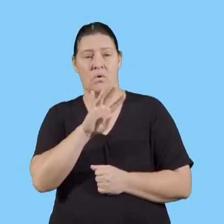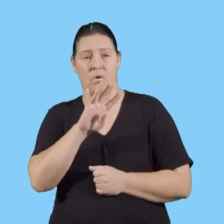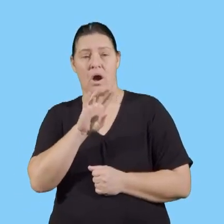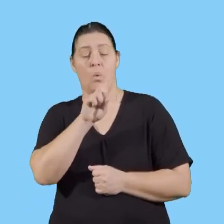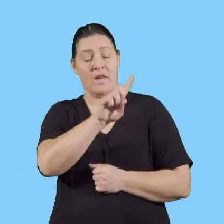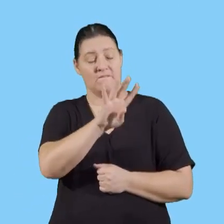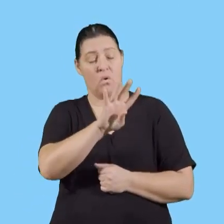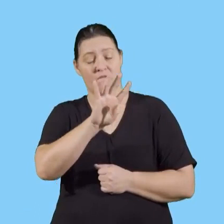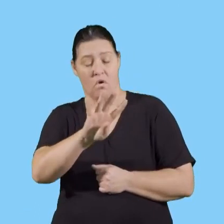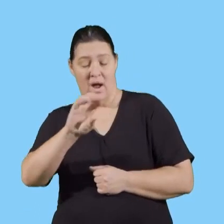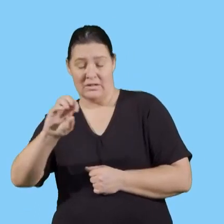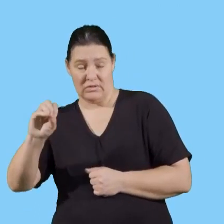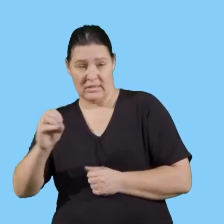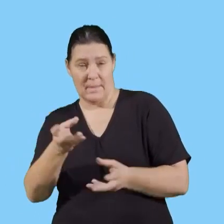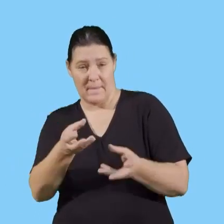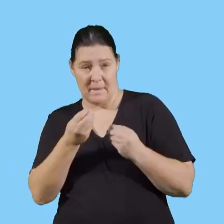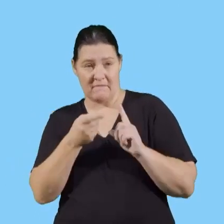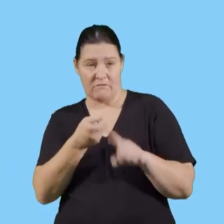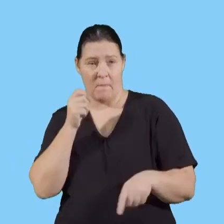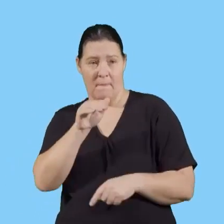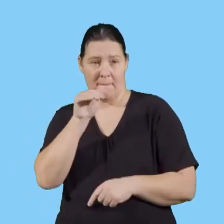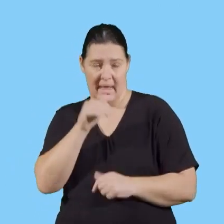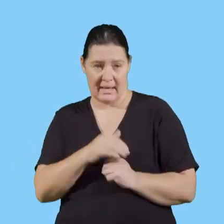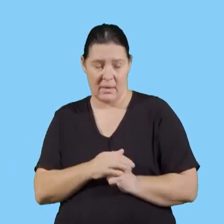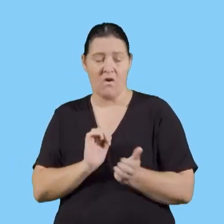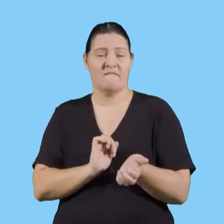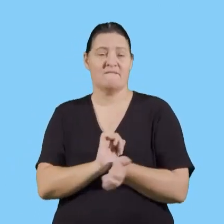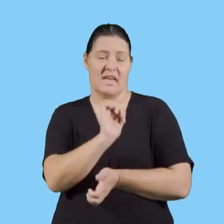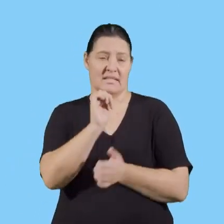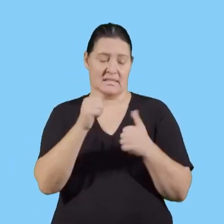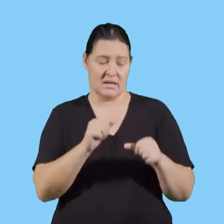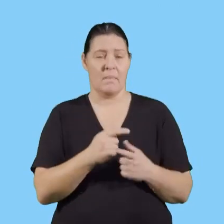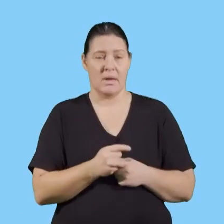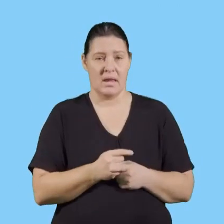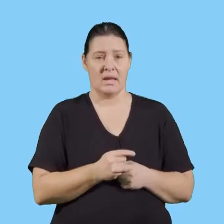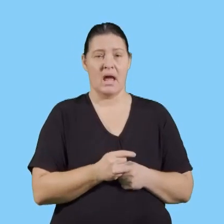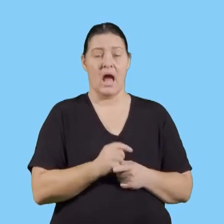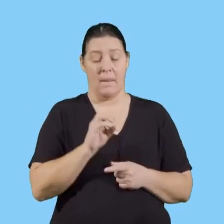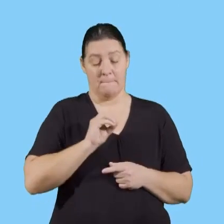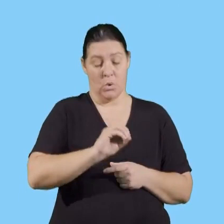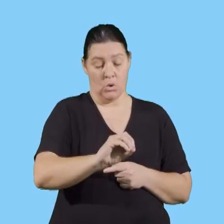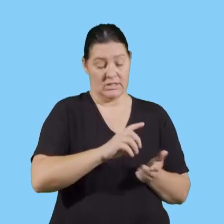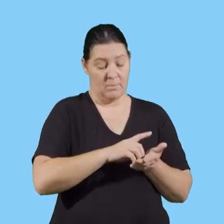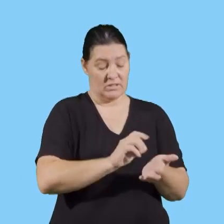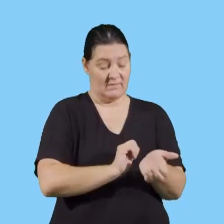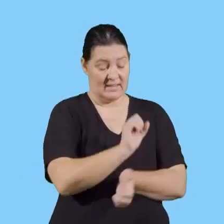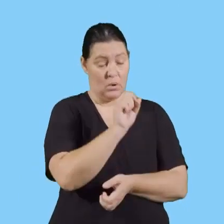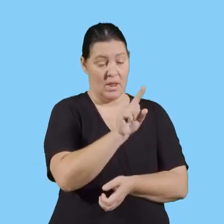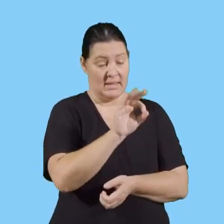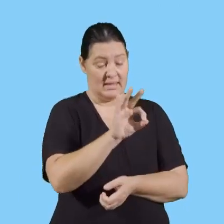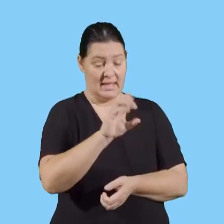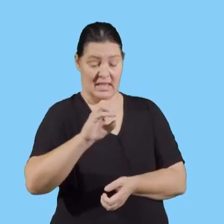Bank for the following. Repayment of fixed deposit, which is matured, 13, and then the interest is